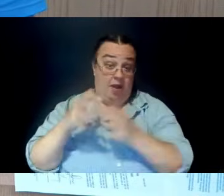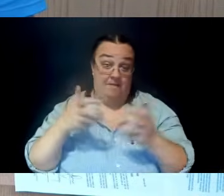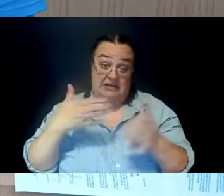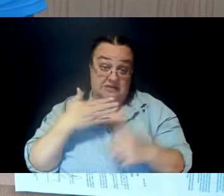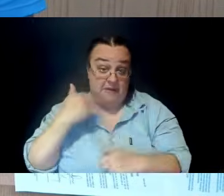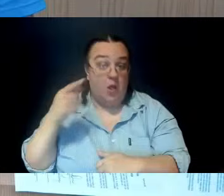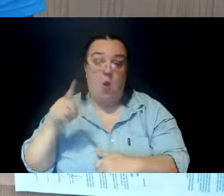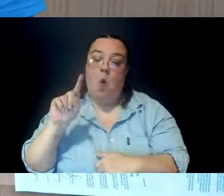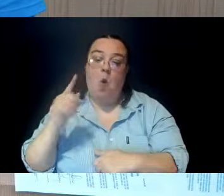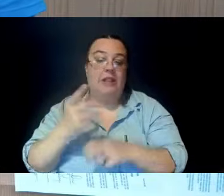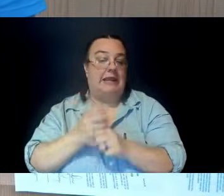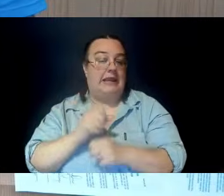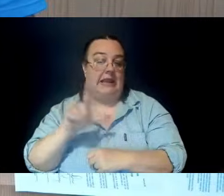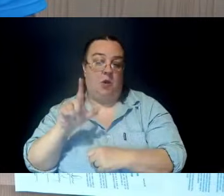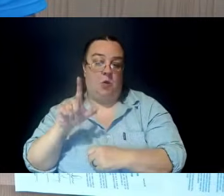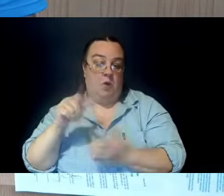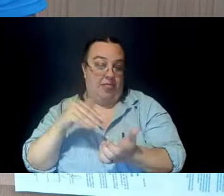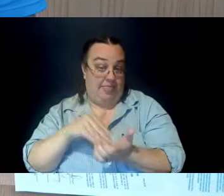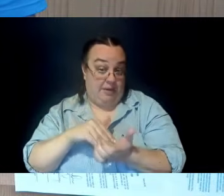getting $21,000.